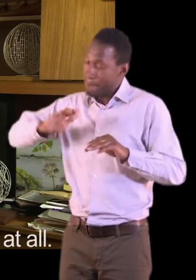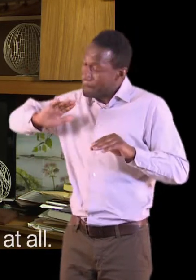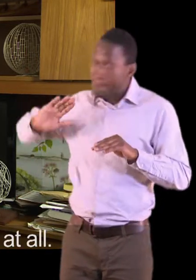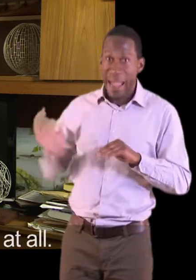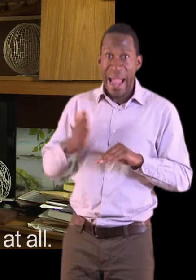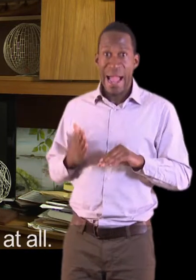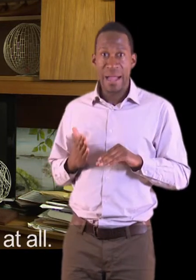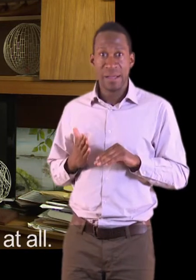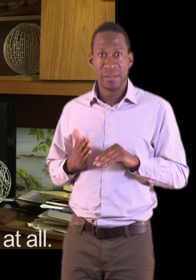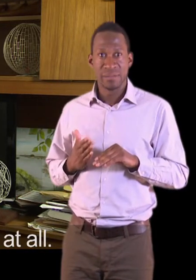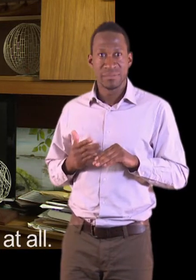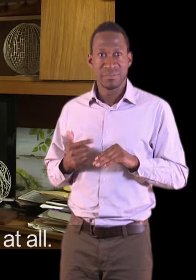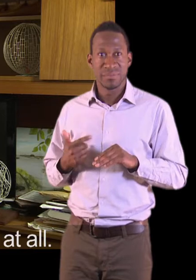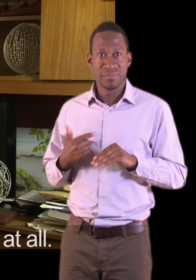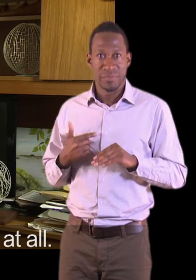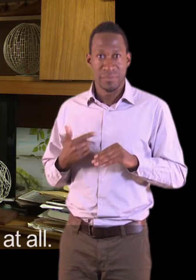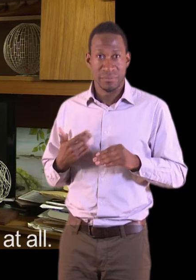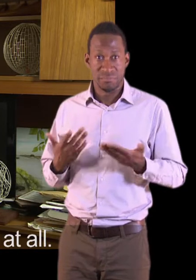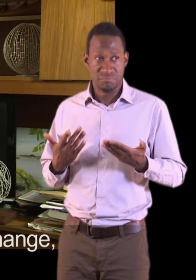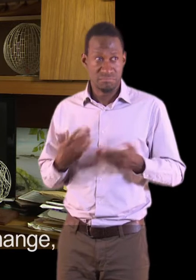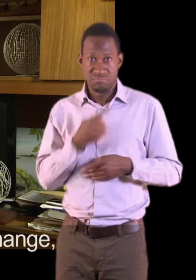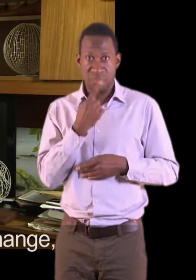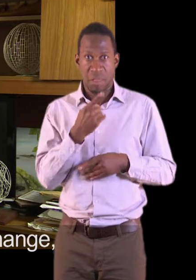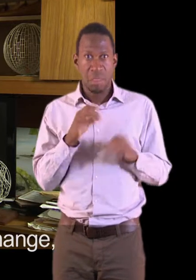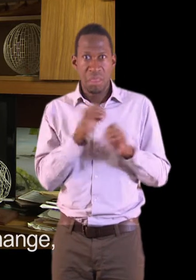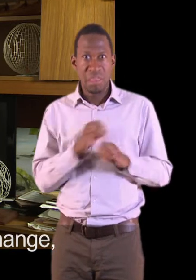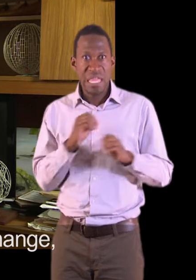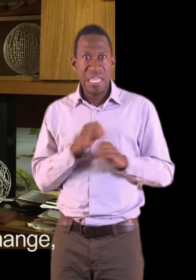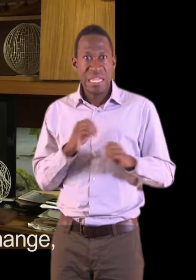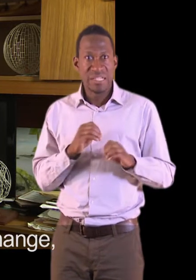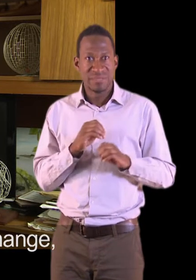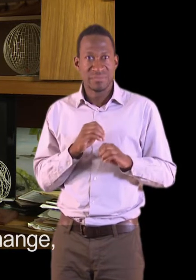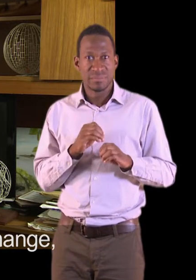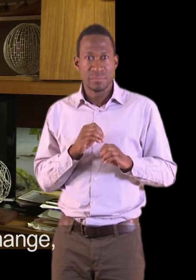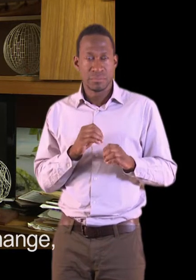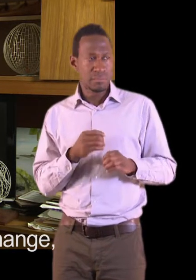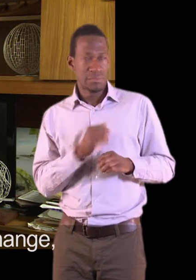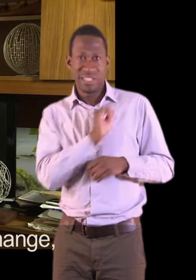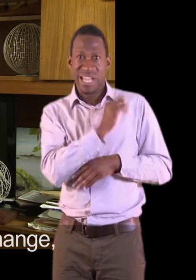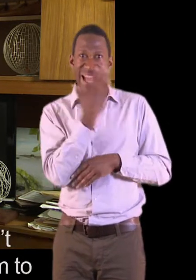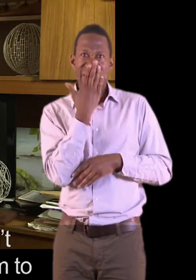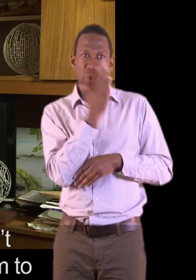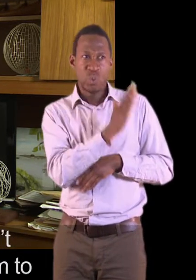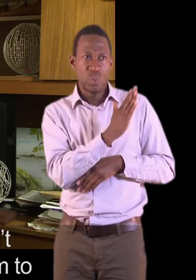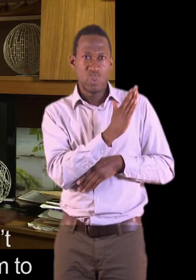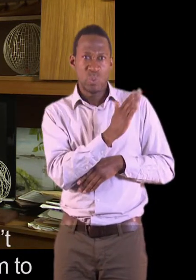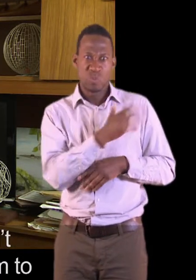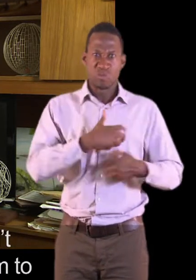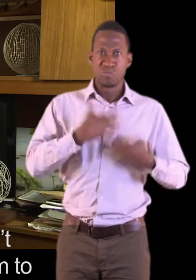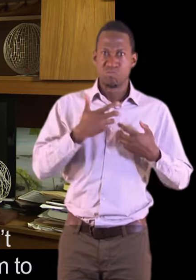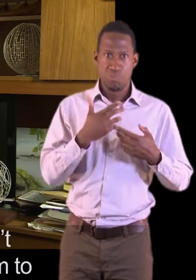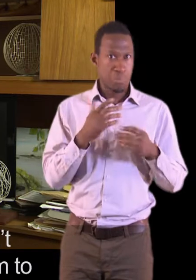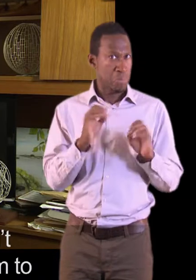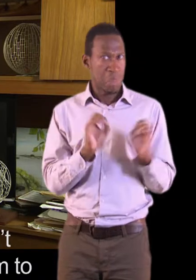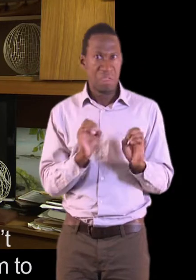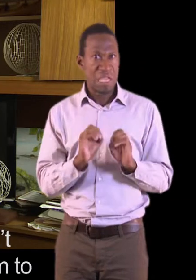But he didn't say anything at all. His attitude to me didn't change. The staff